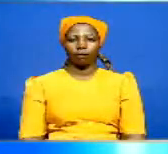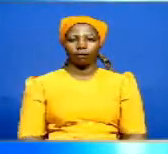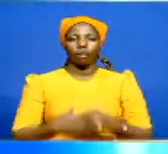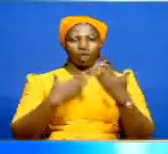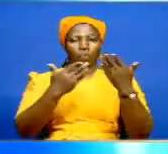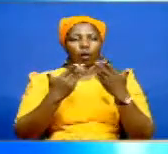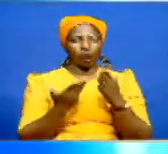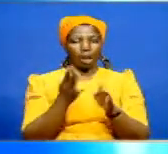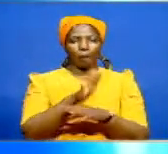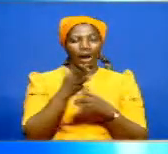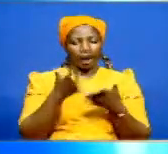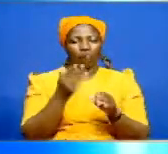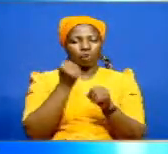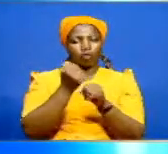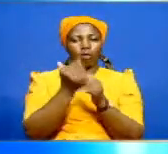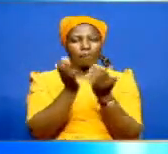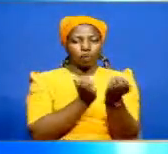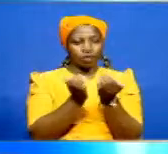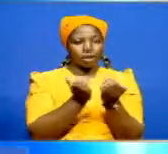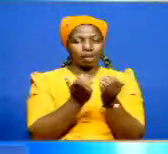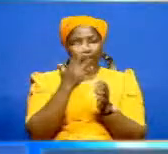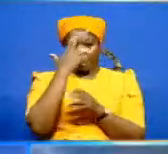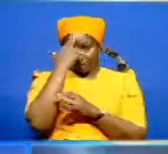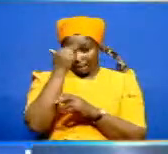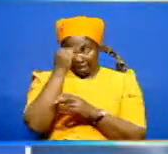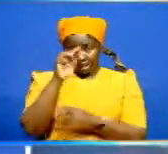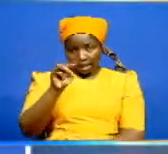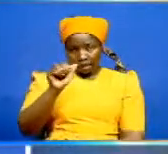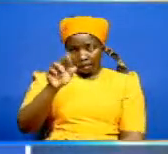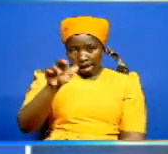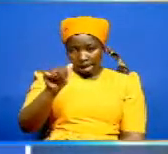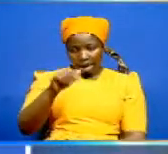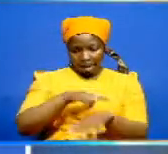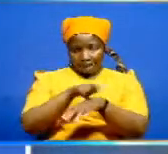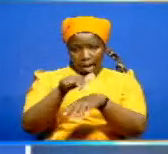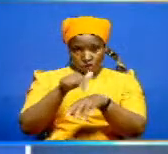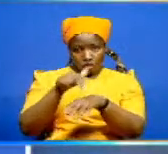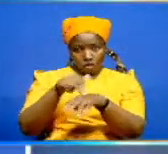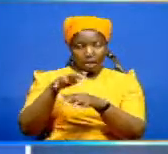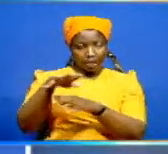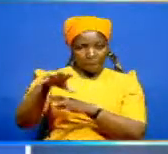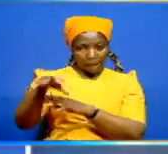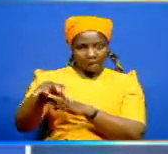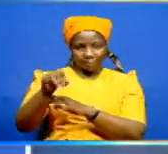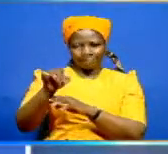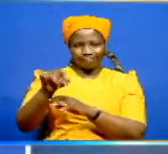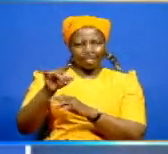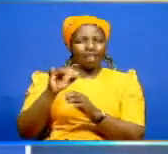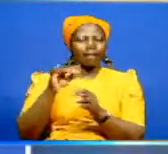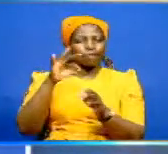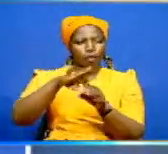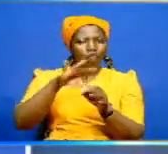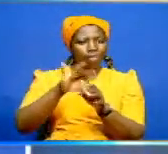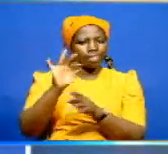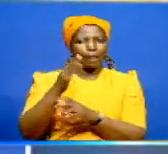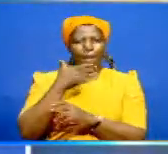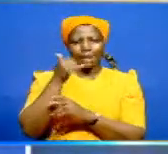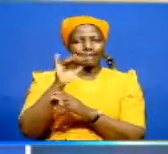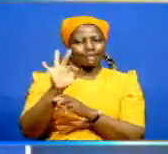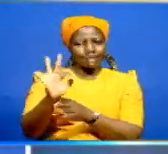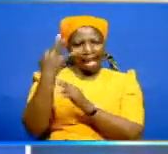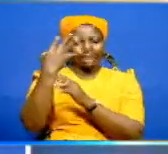Welcome back. Let's do some business now. Masai Mara National Reserve has been voted the third best national park in the world